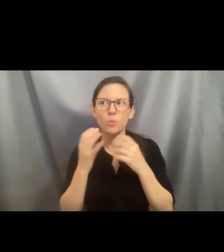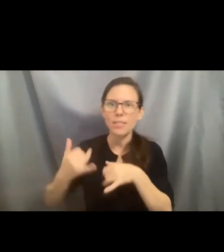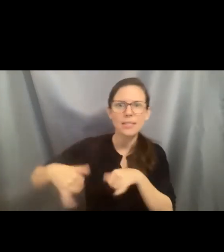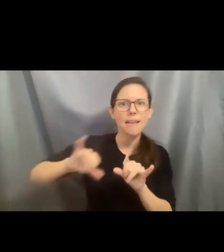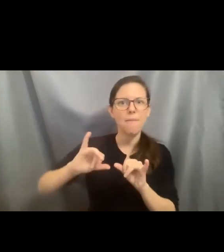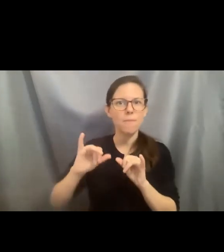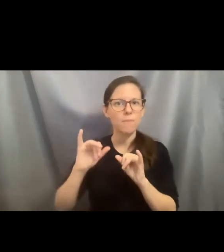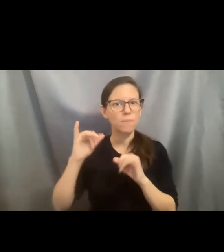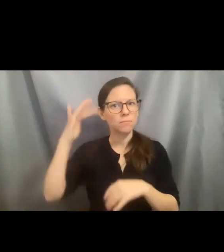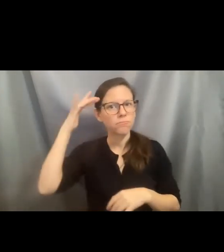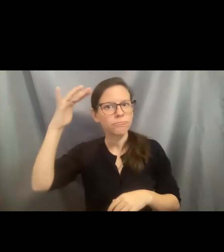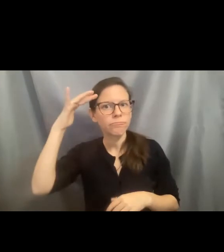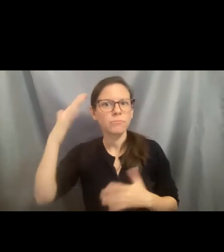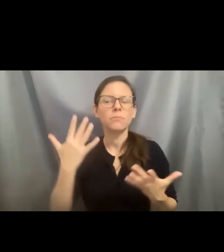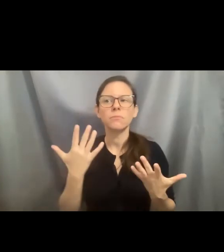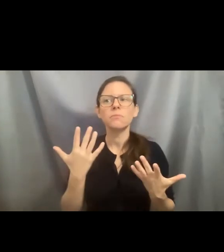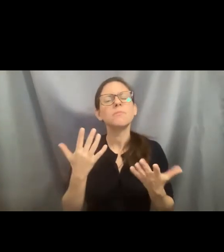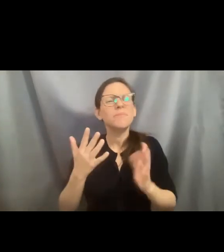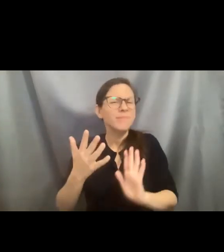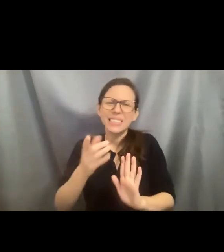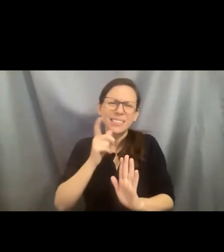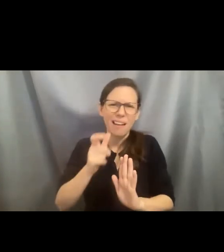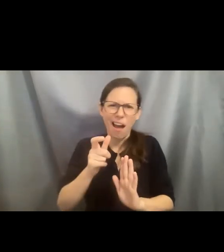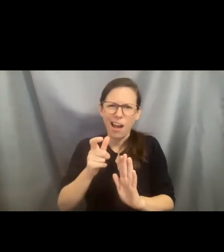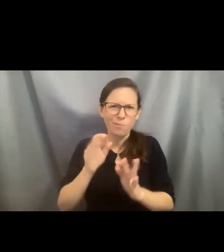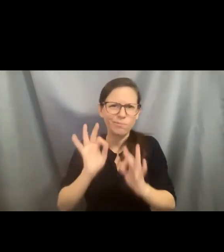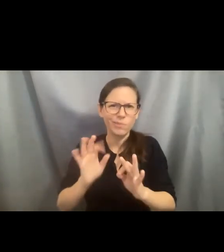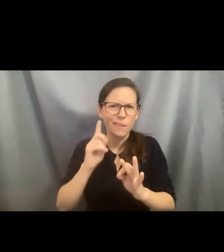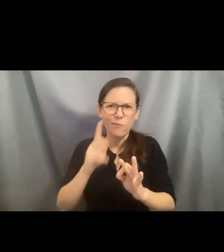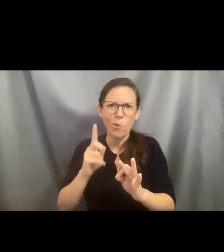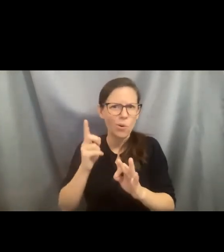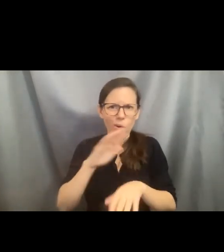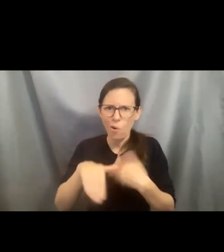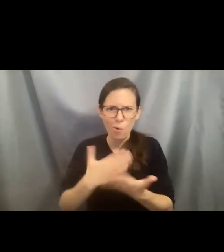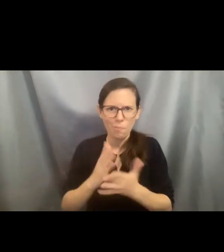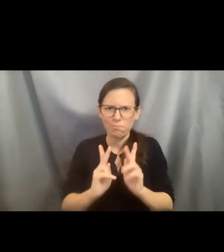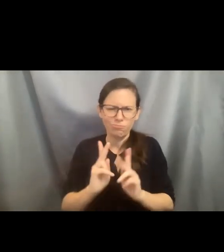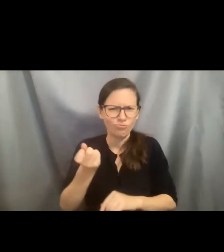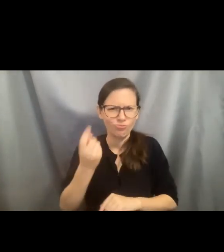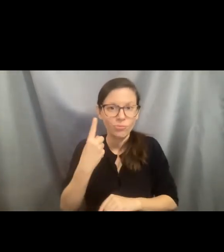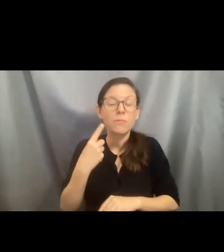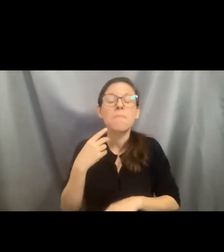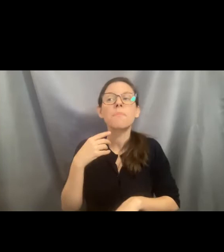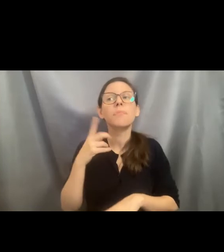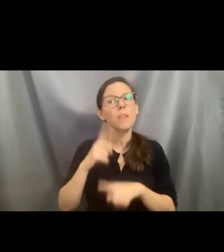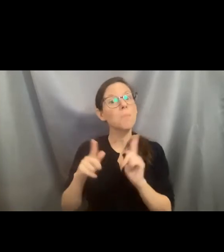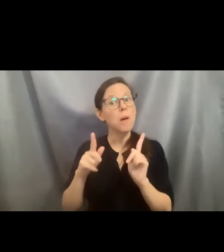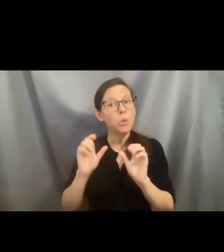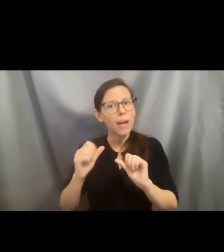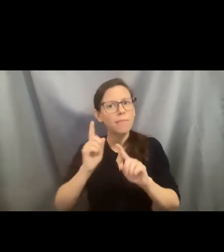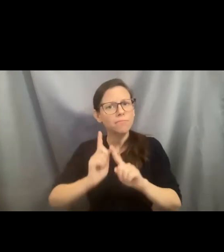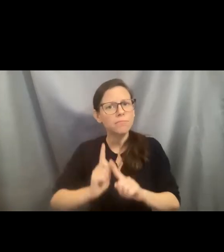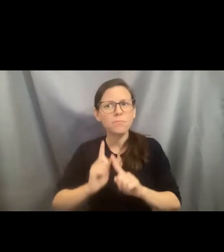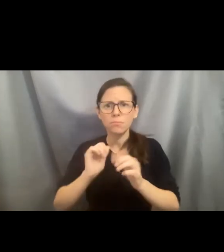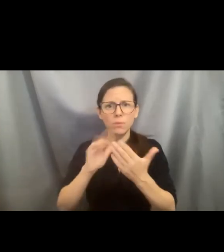But I think that there are definitely ways where you can let your voice be known, especially when it comes to your